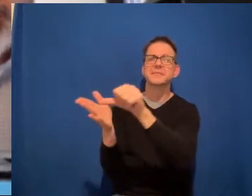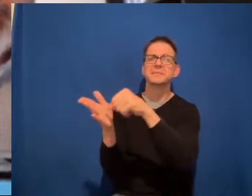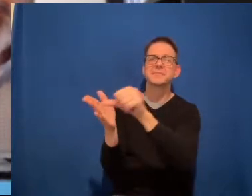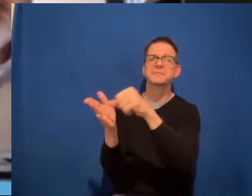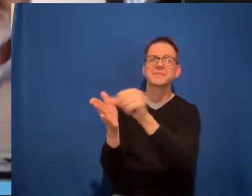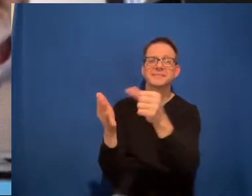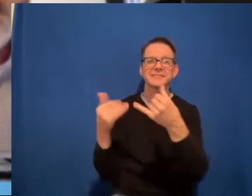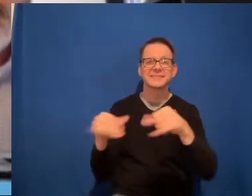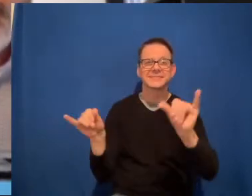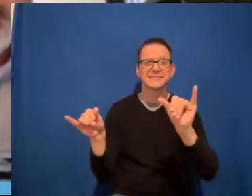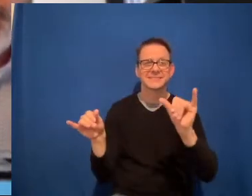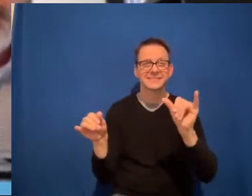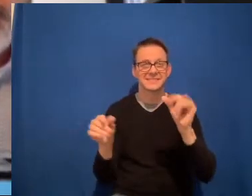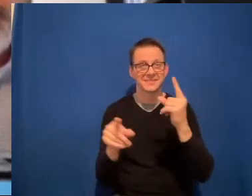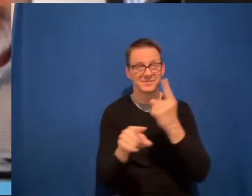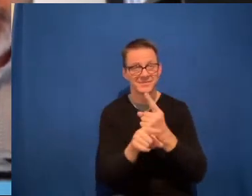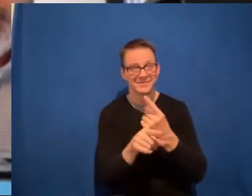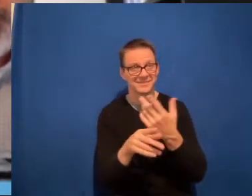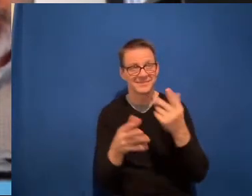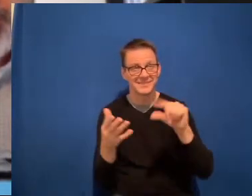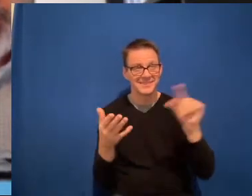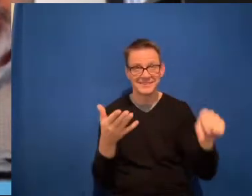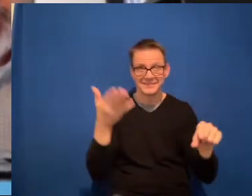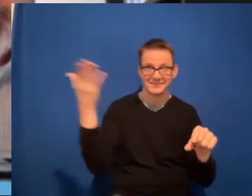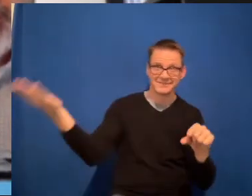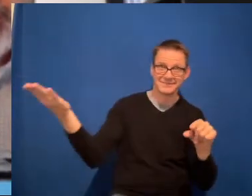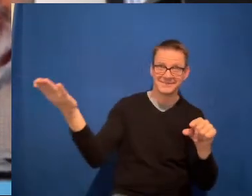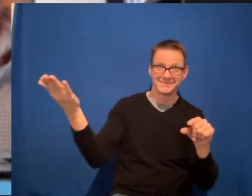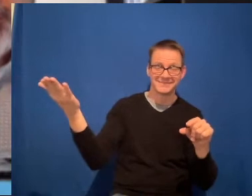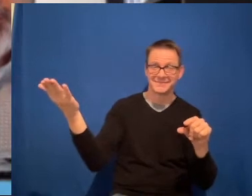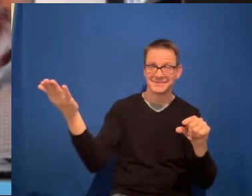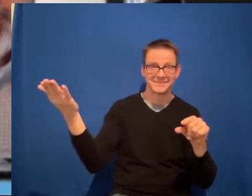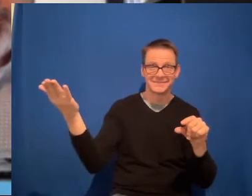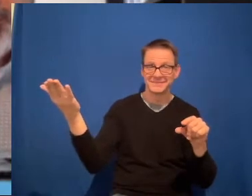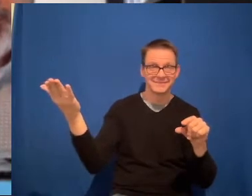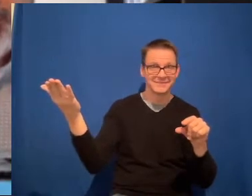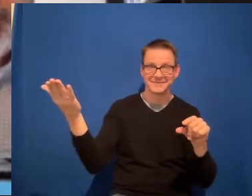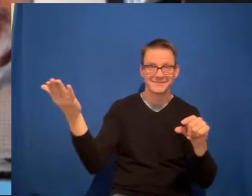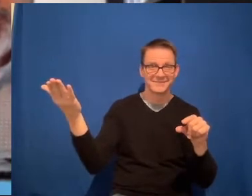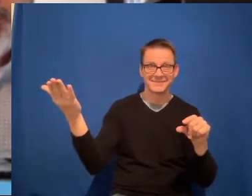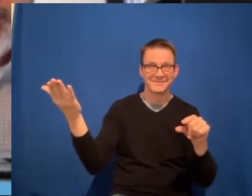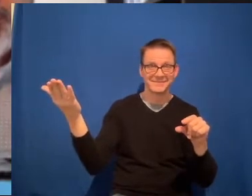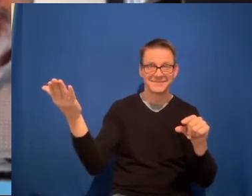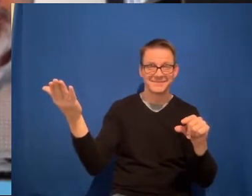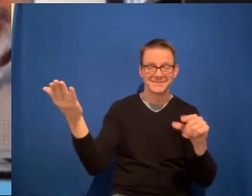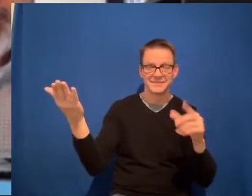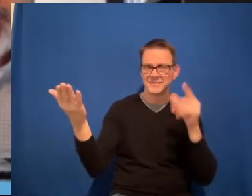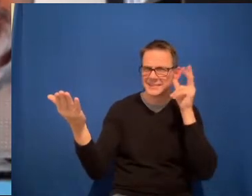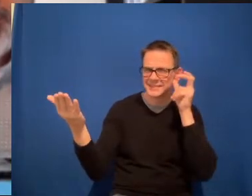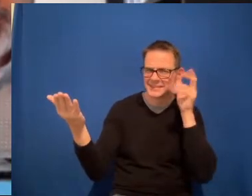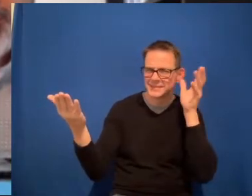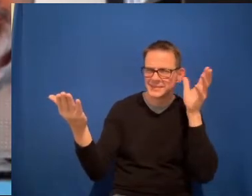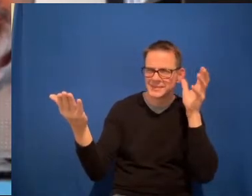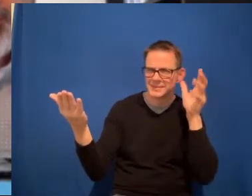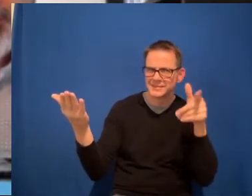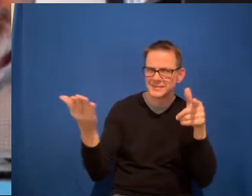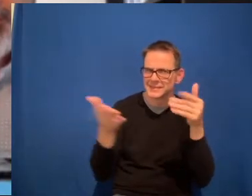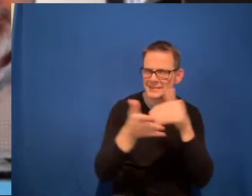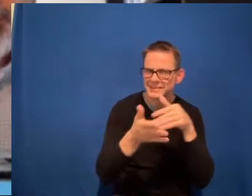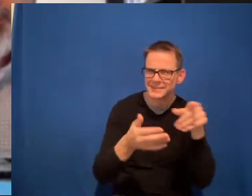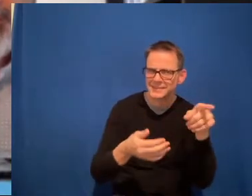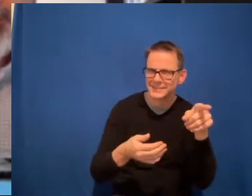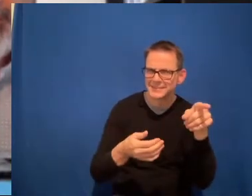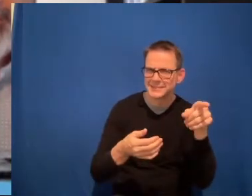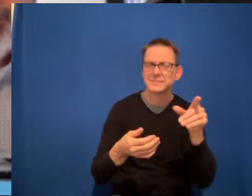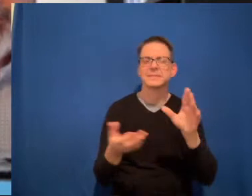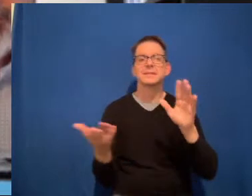right. I mean, it's not a. I think we from their actions, they're a government that is